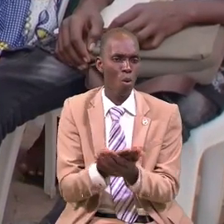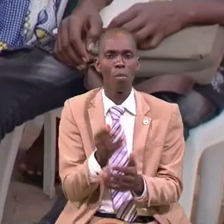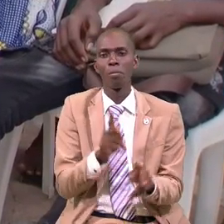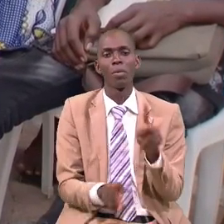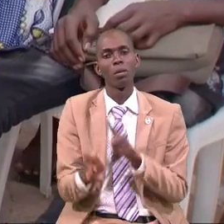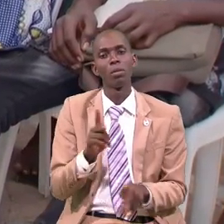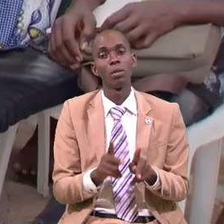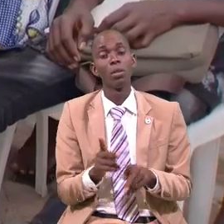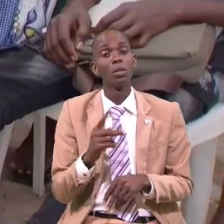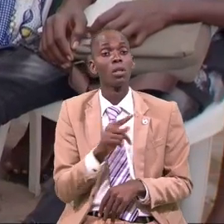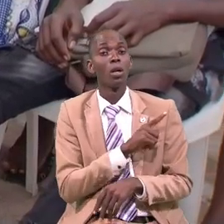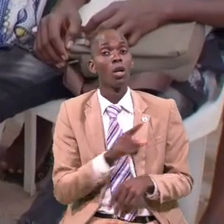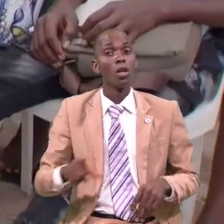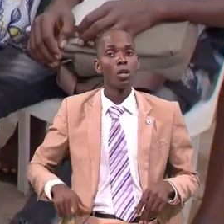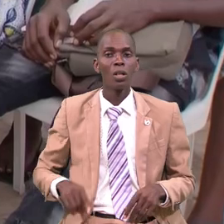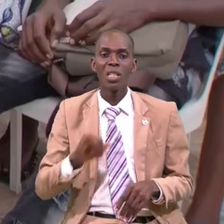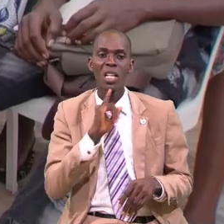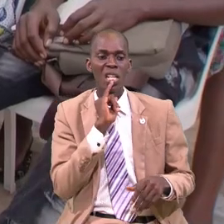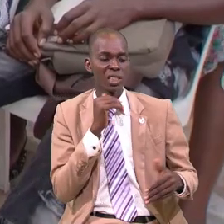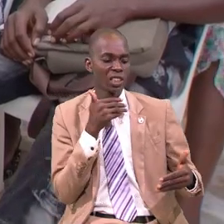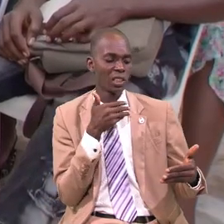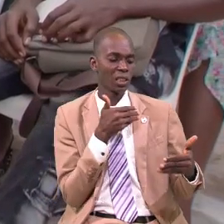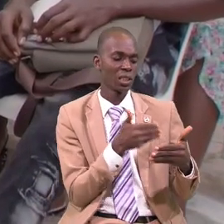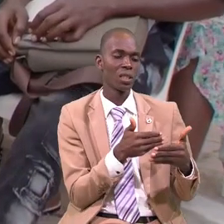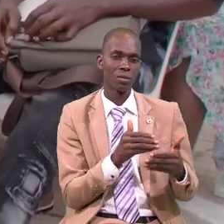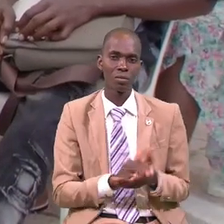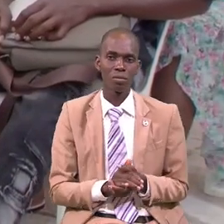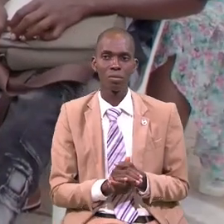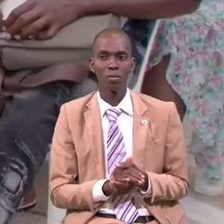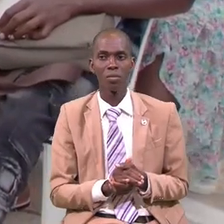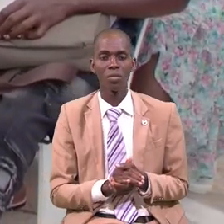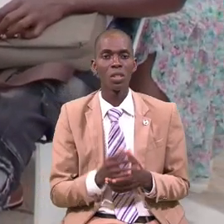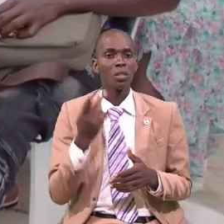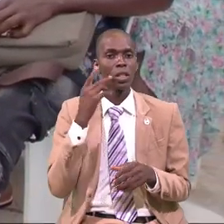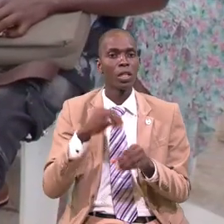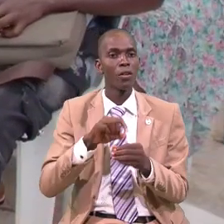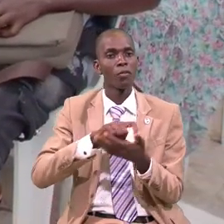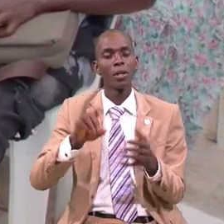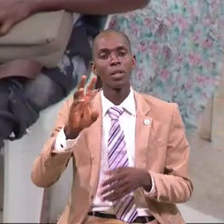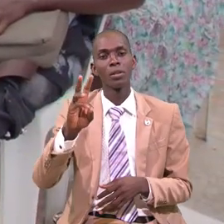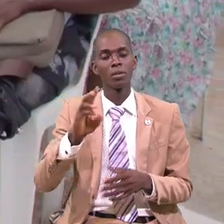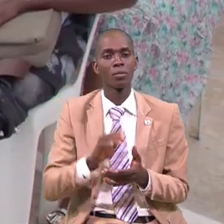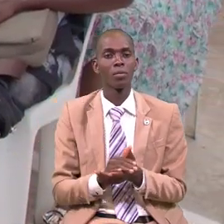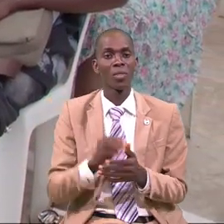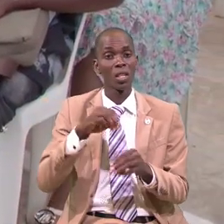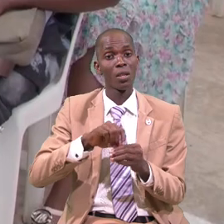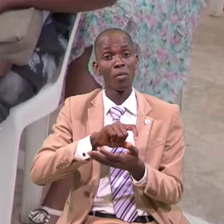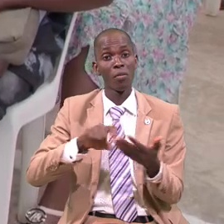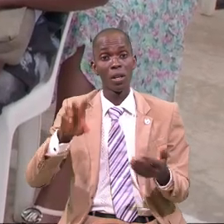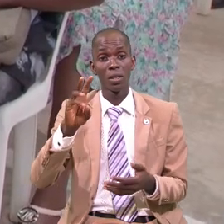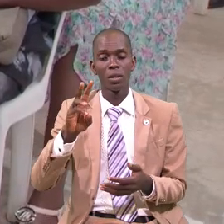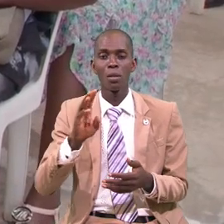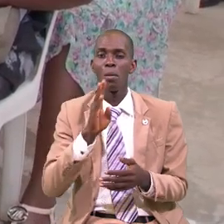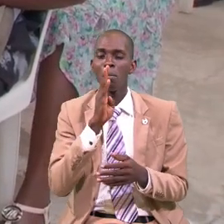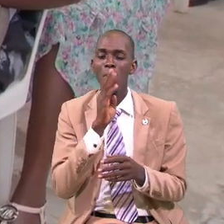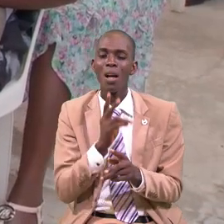The Lord is at hand. Look at verse 6. In verse 6, be careful